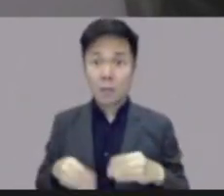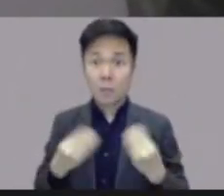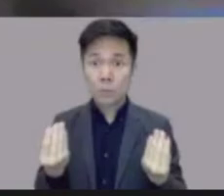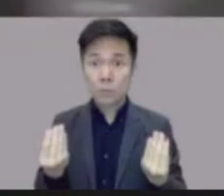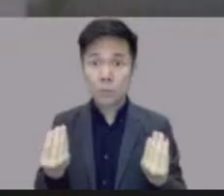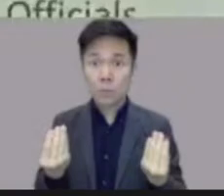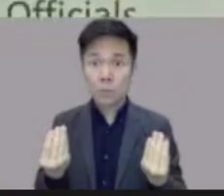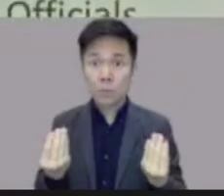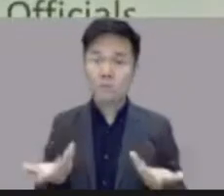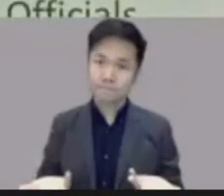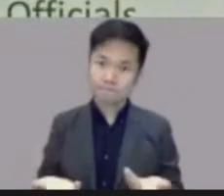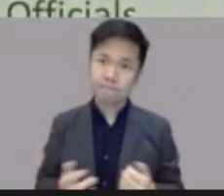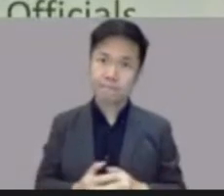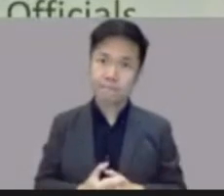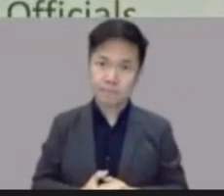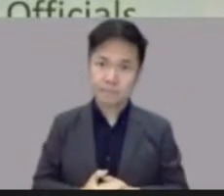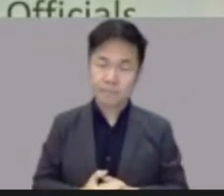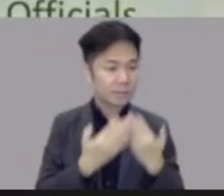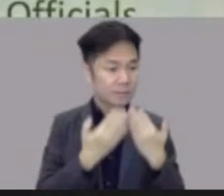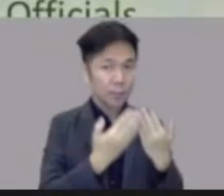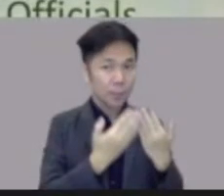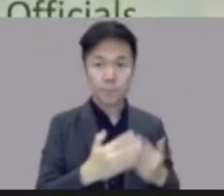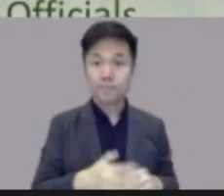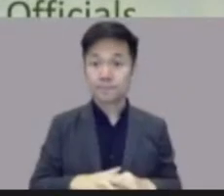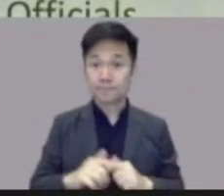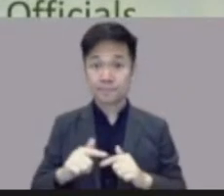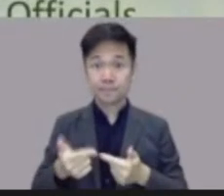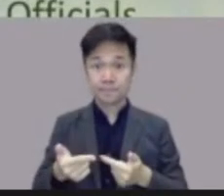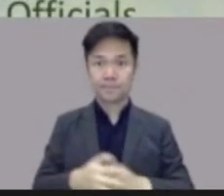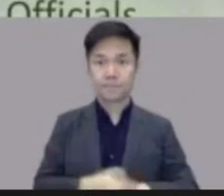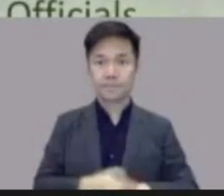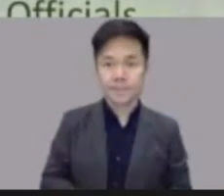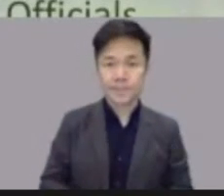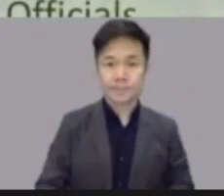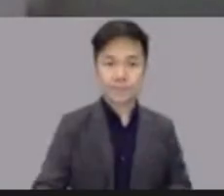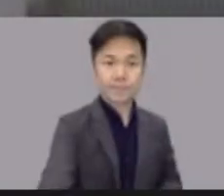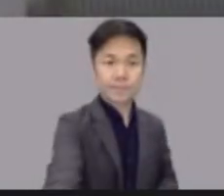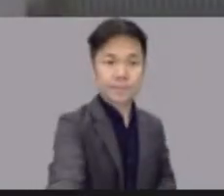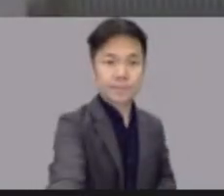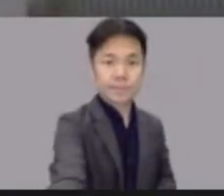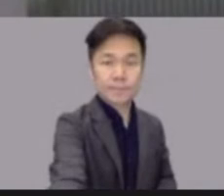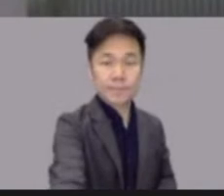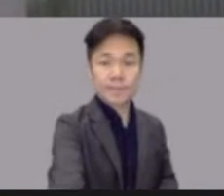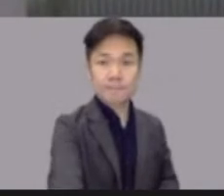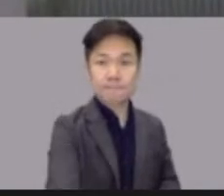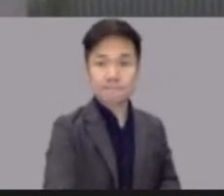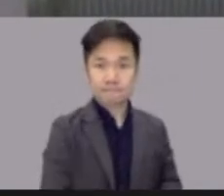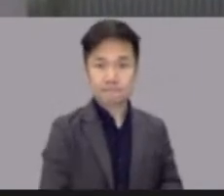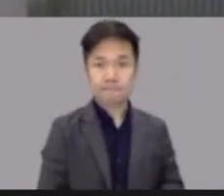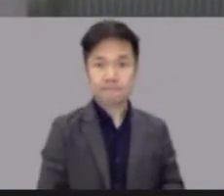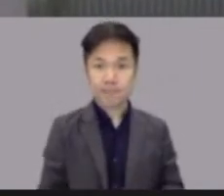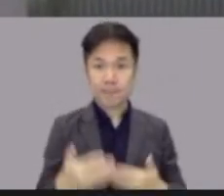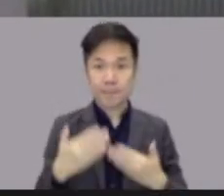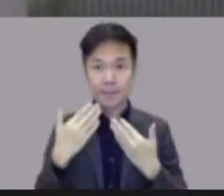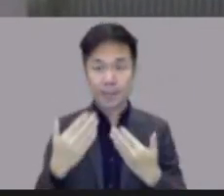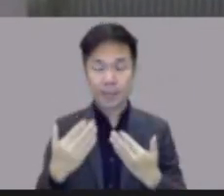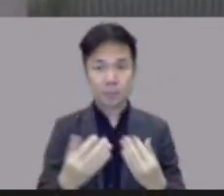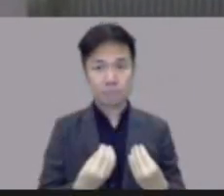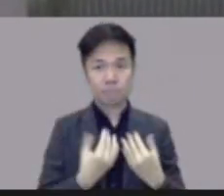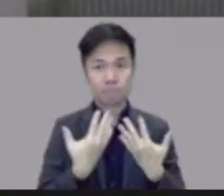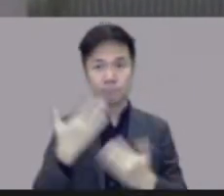thank you Mr binary and for your Supply restaurant Remax thank you